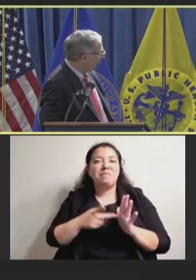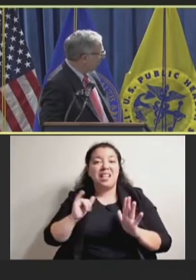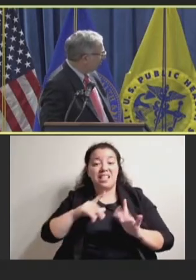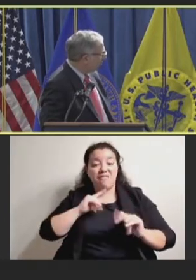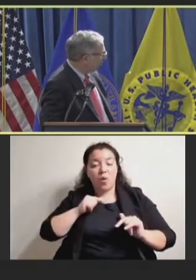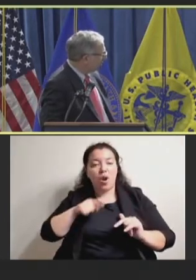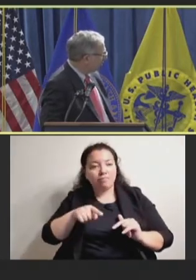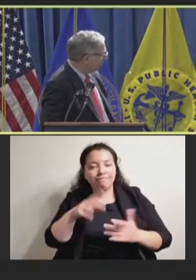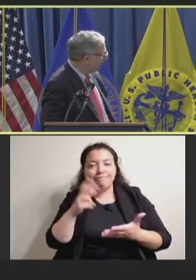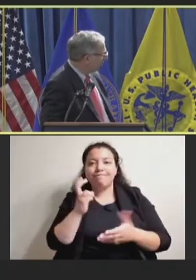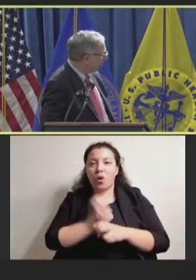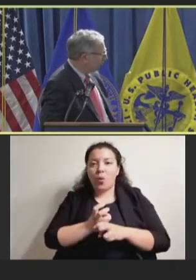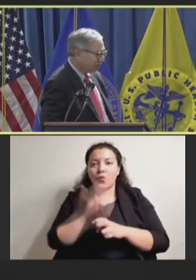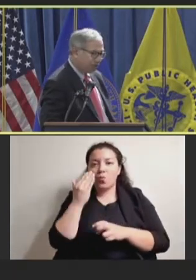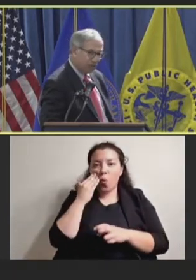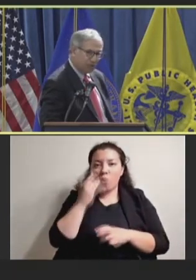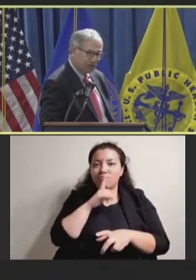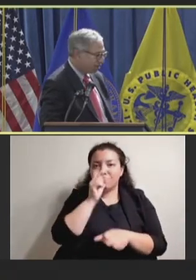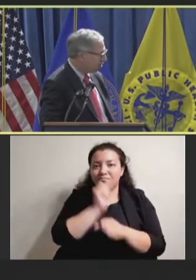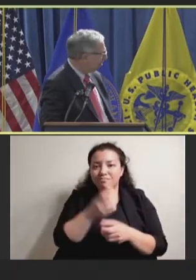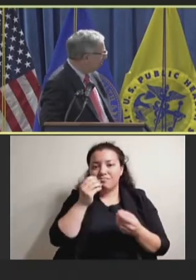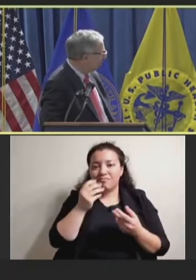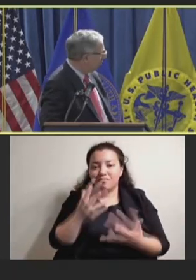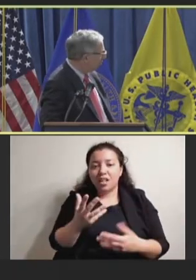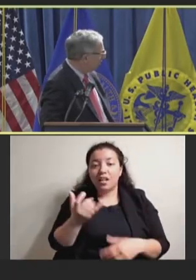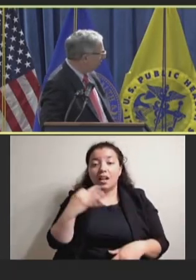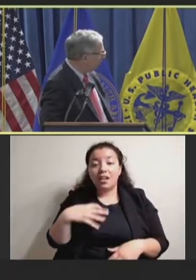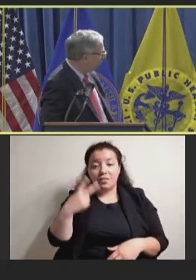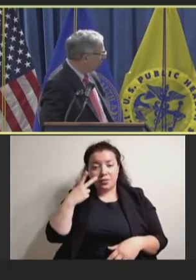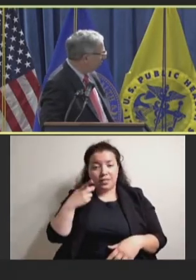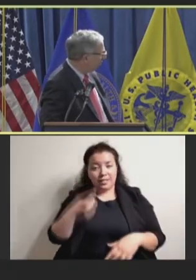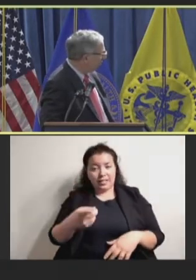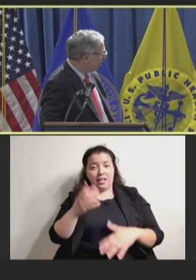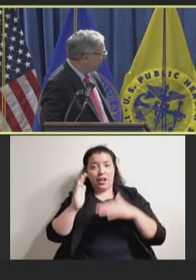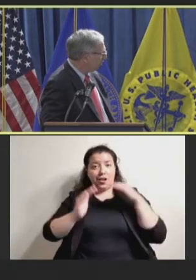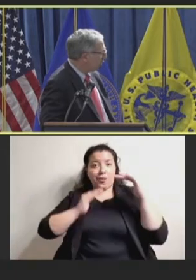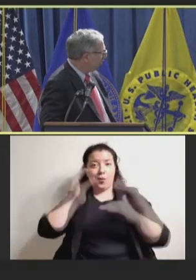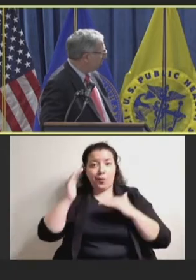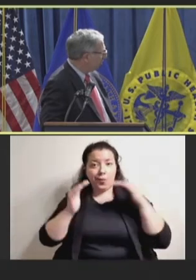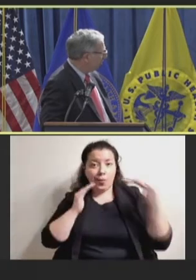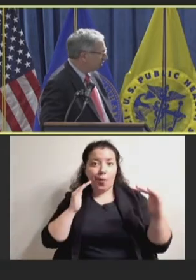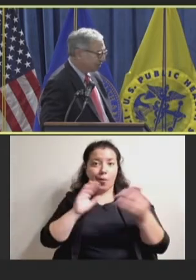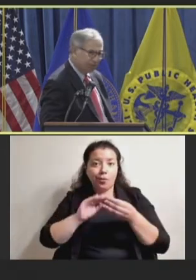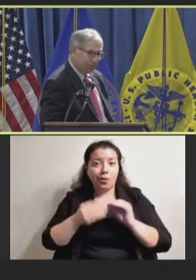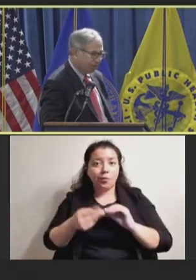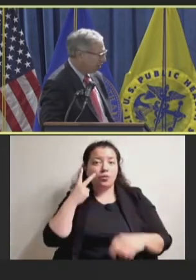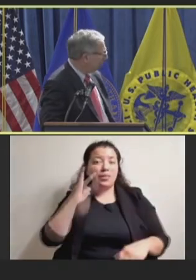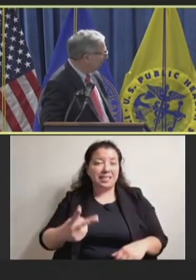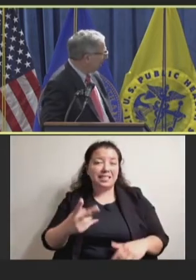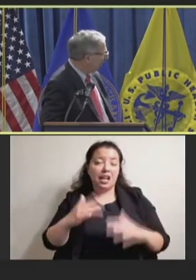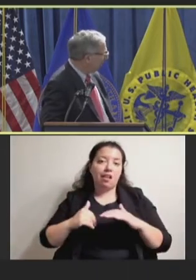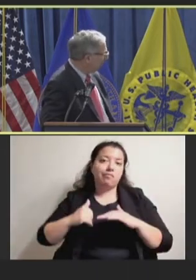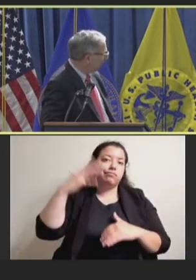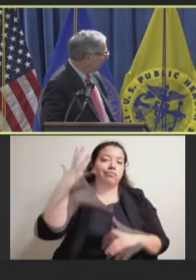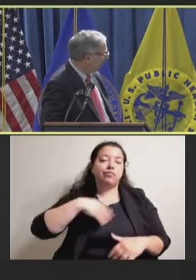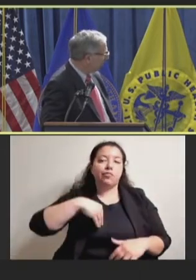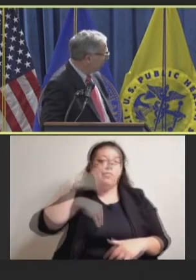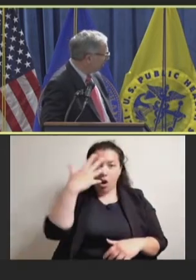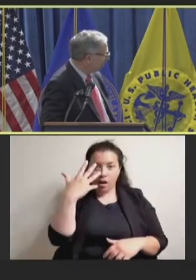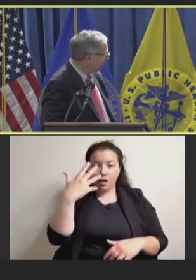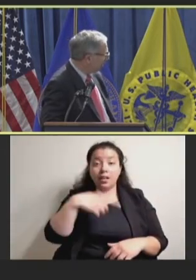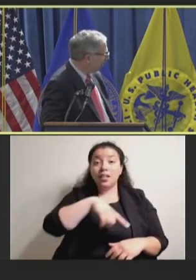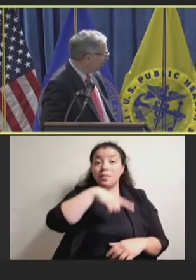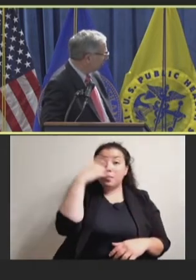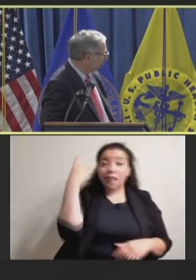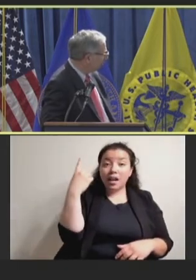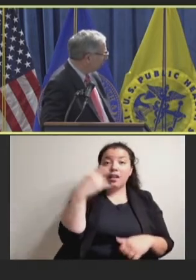adult vaccine trials compared to the US Census, what you find is that white individuals are overrepresented. Black American Indians and